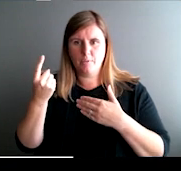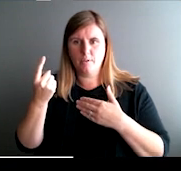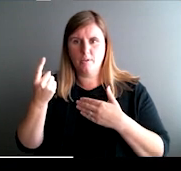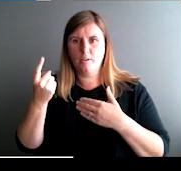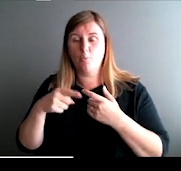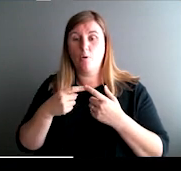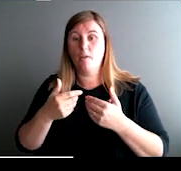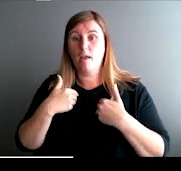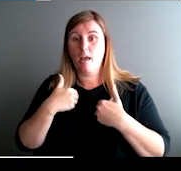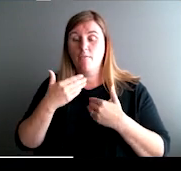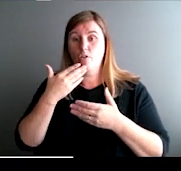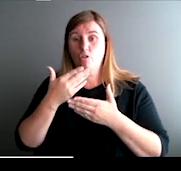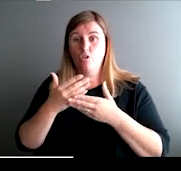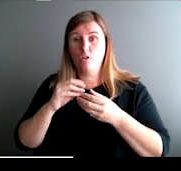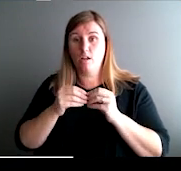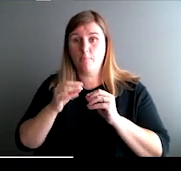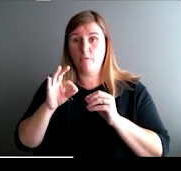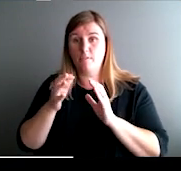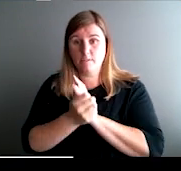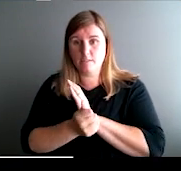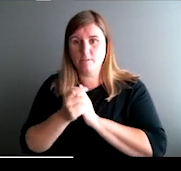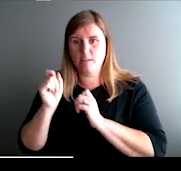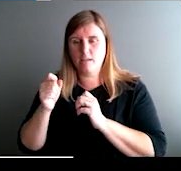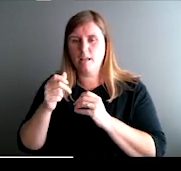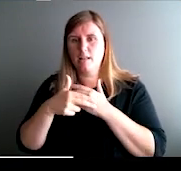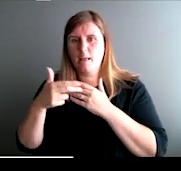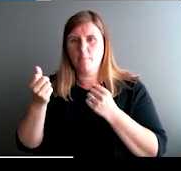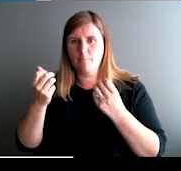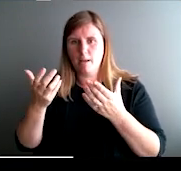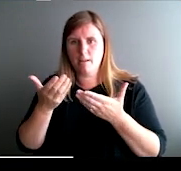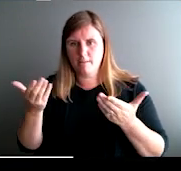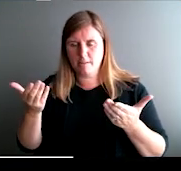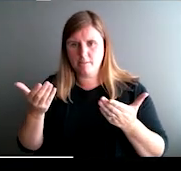and once they have a good number of these skills, they can label many things.